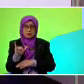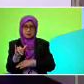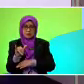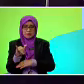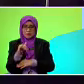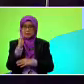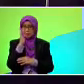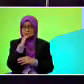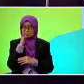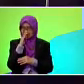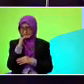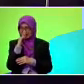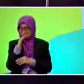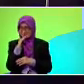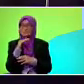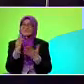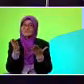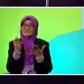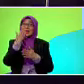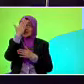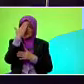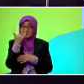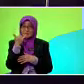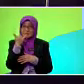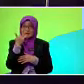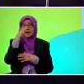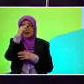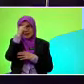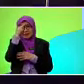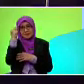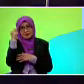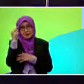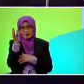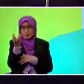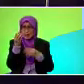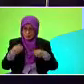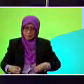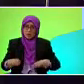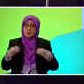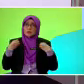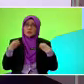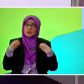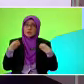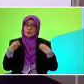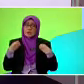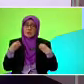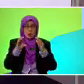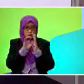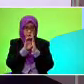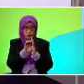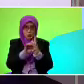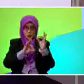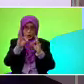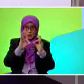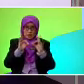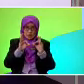too? Yeah. Have you heard about that? Sometimes when we do not take care of our